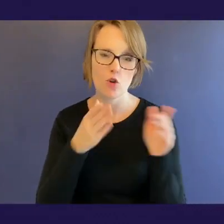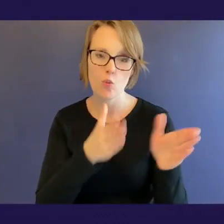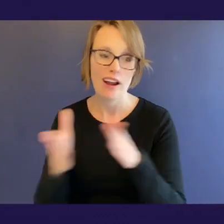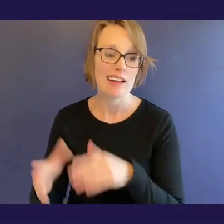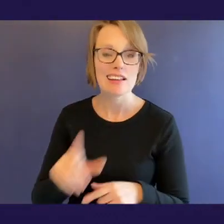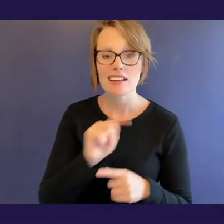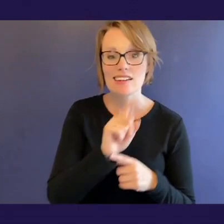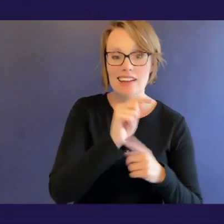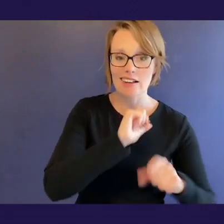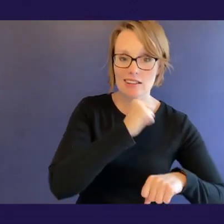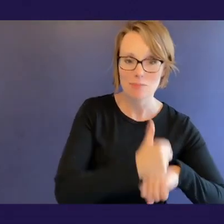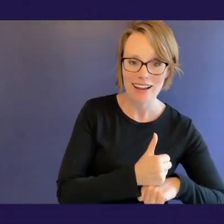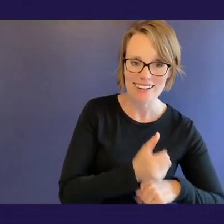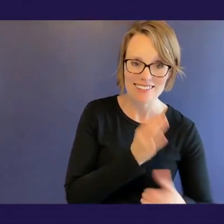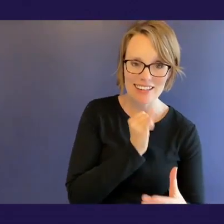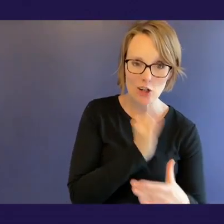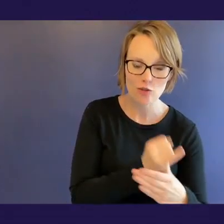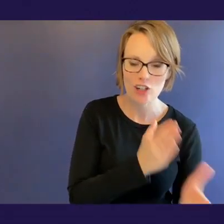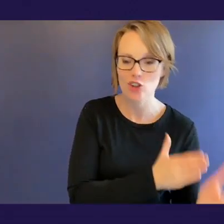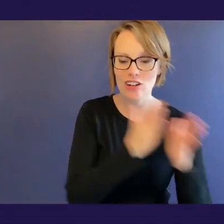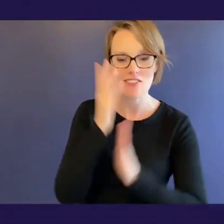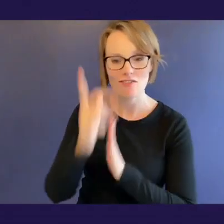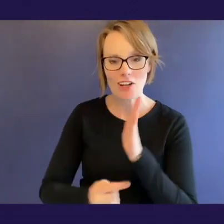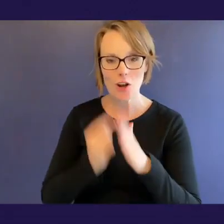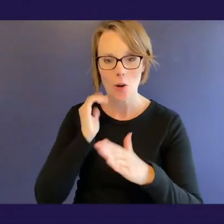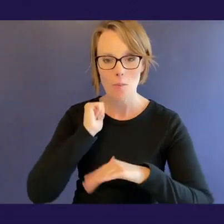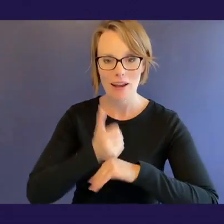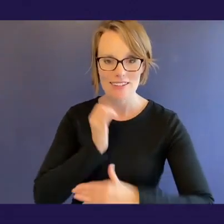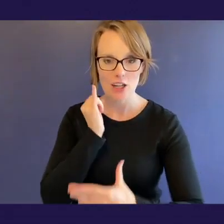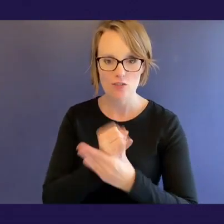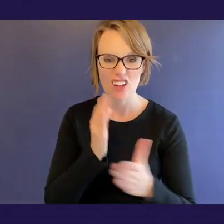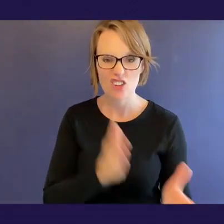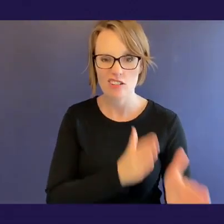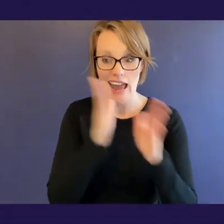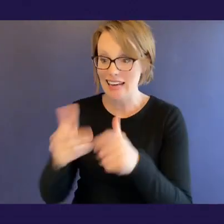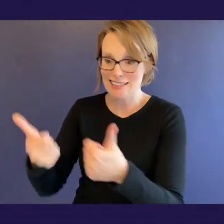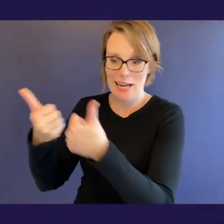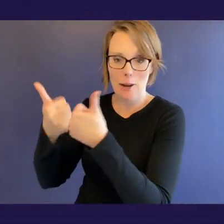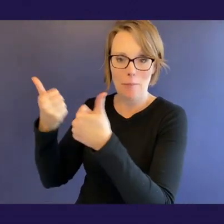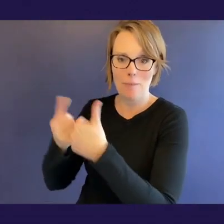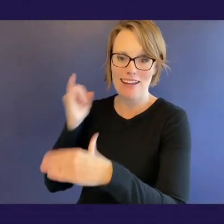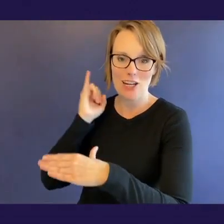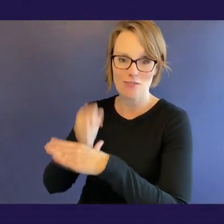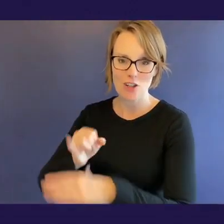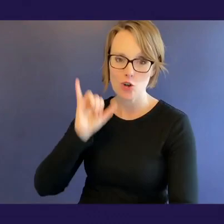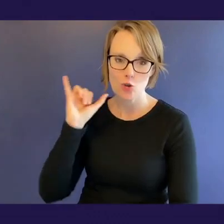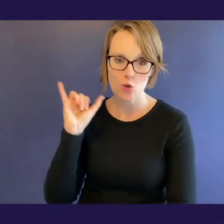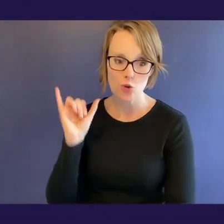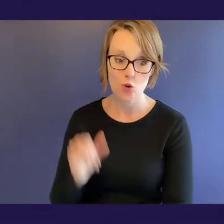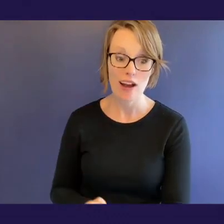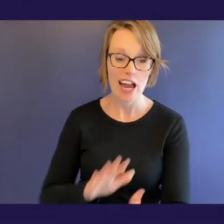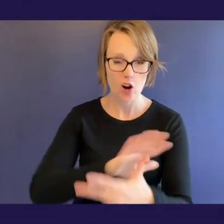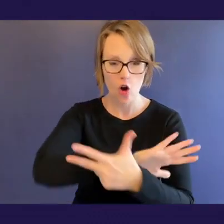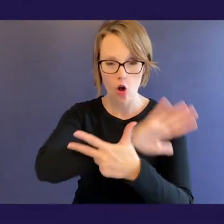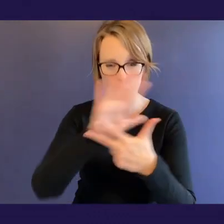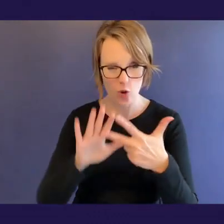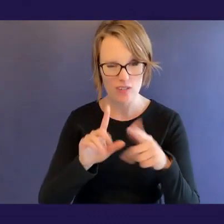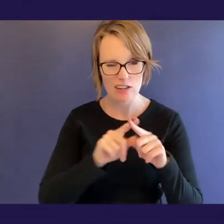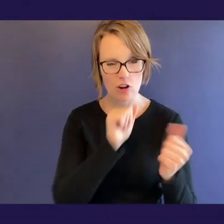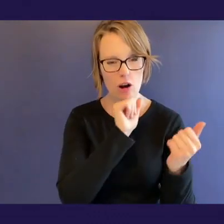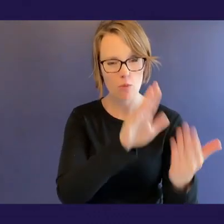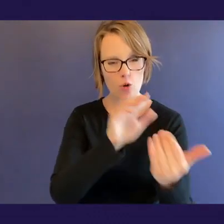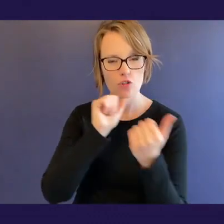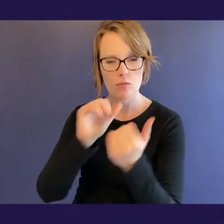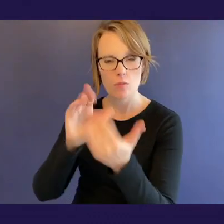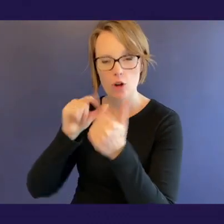in video-based interventions. It can be used in gamified interventions, which are all different approaches that researchers have taken along